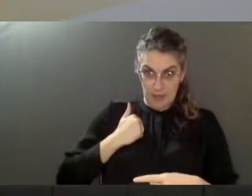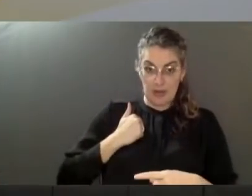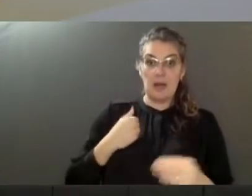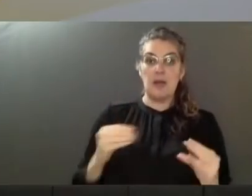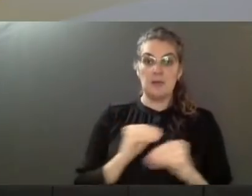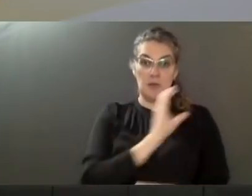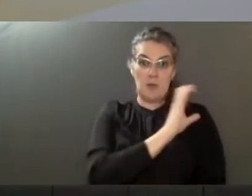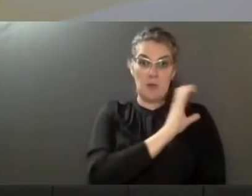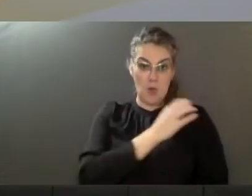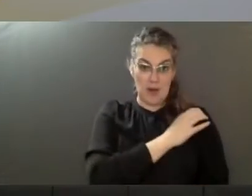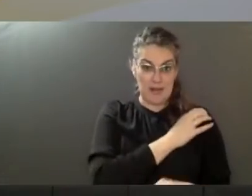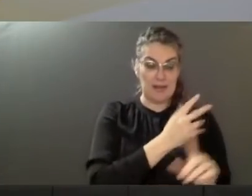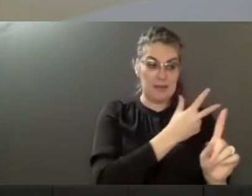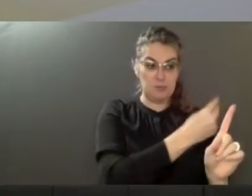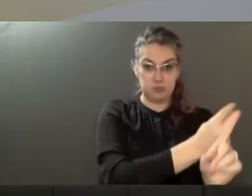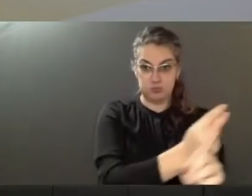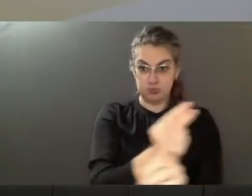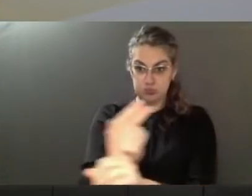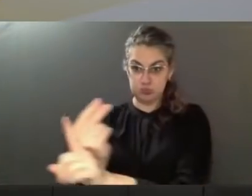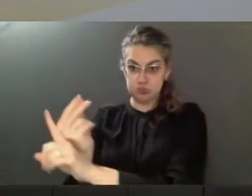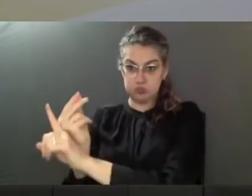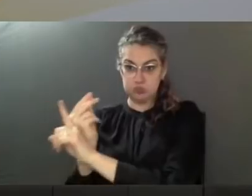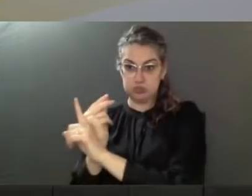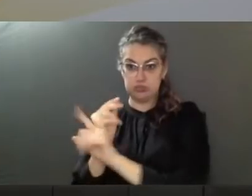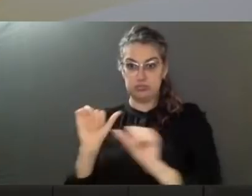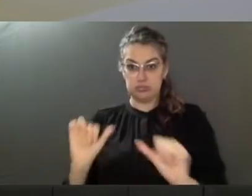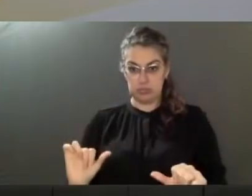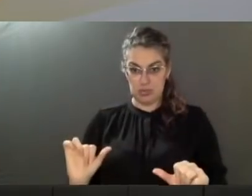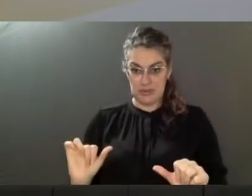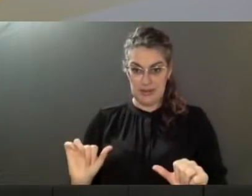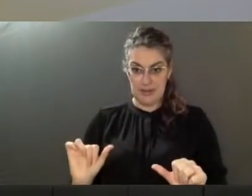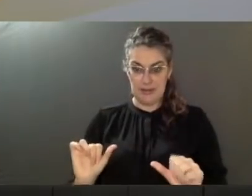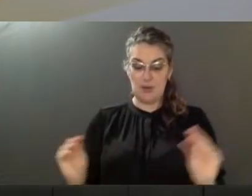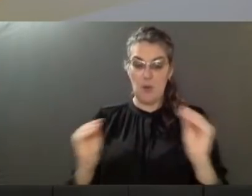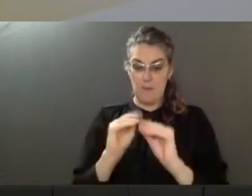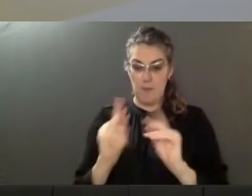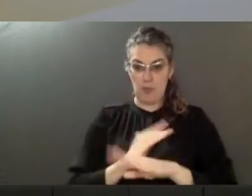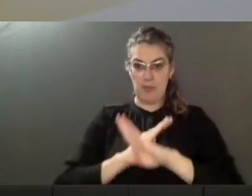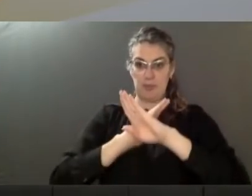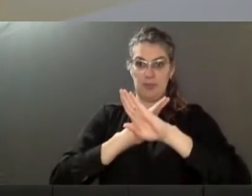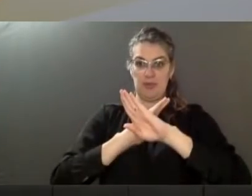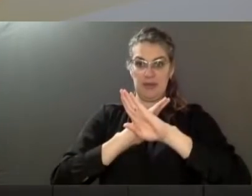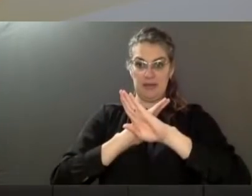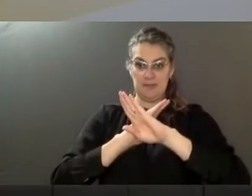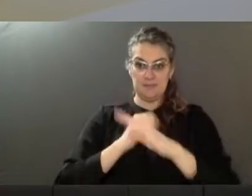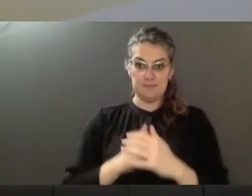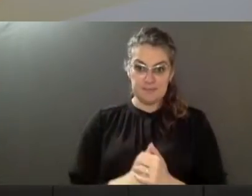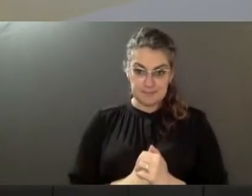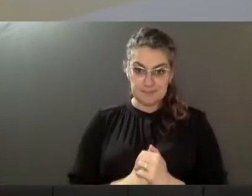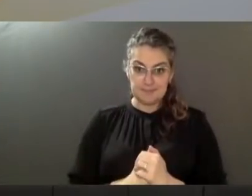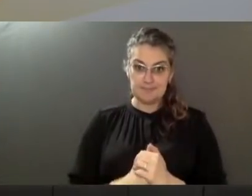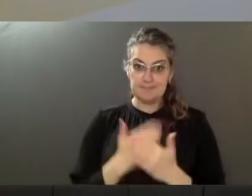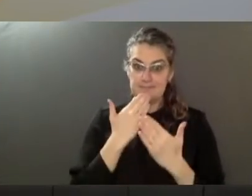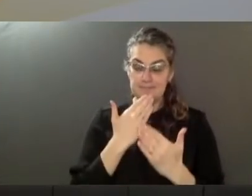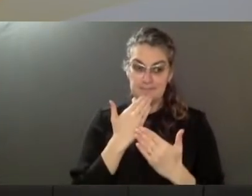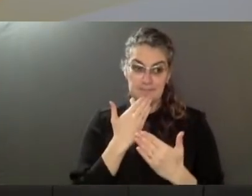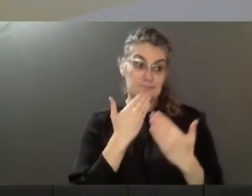they're approved and available for use in this country. Great. Thank you very much. You're welcome. Thank